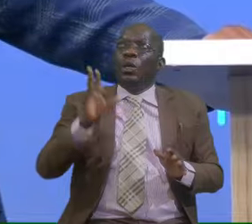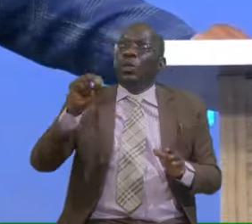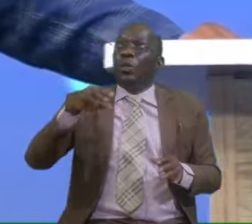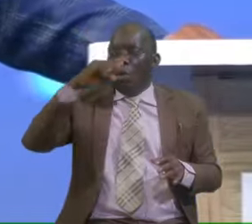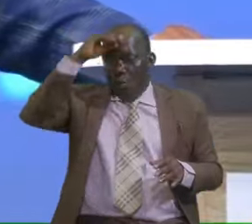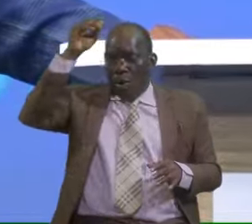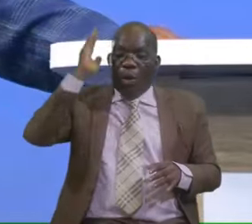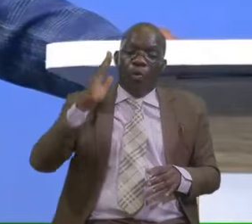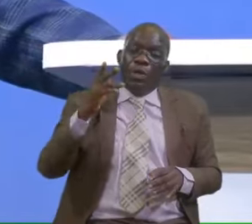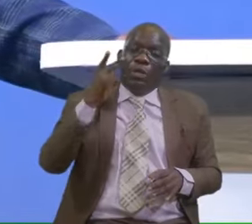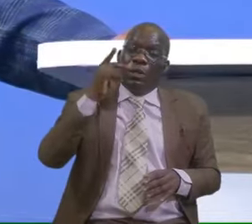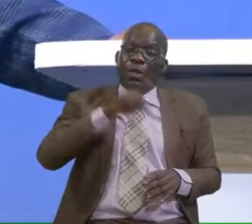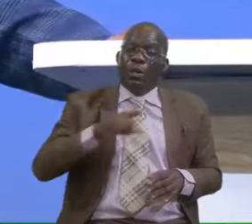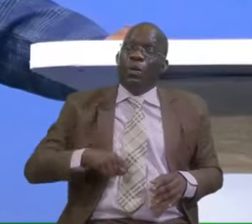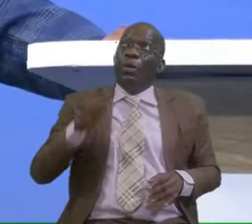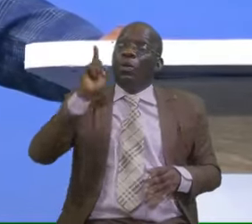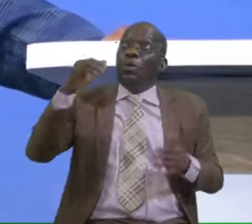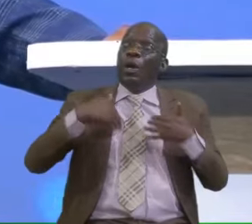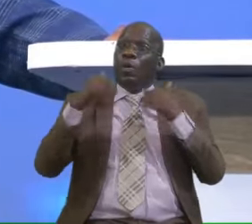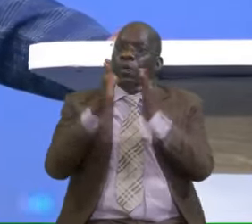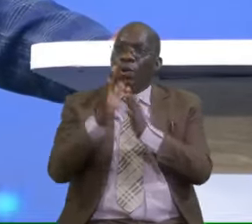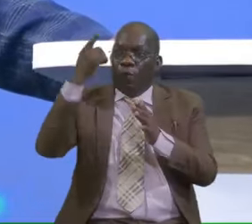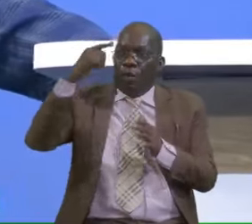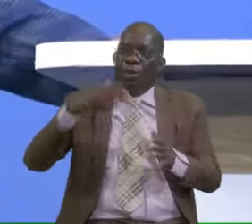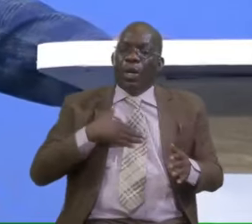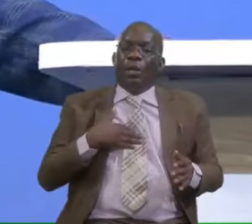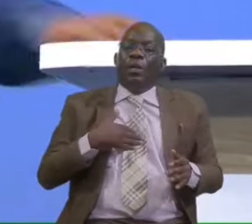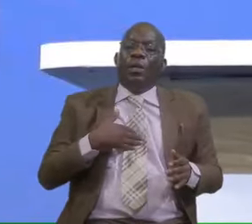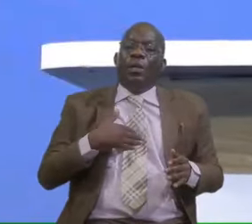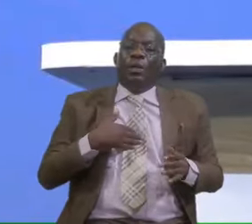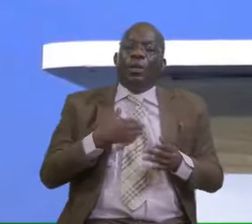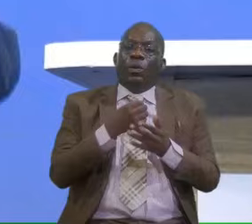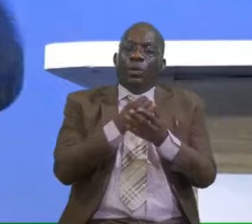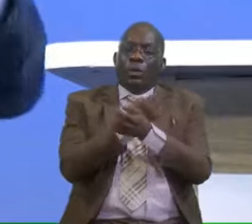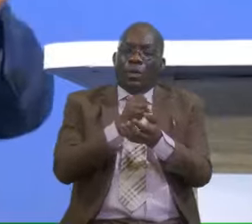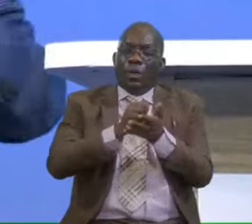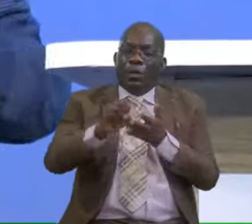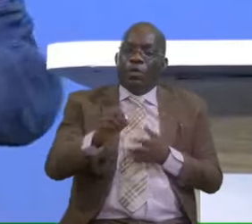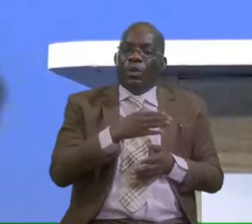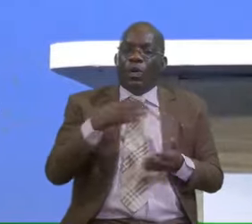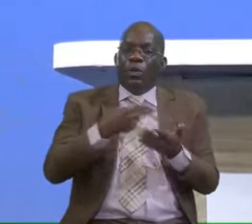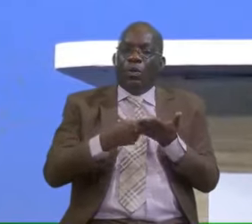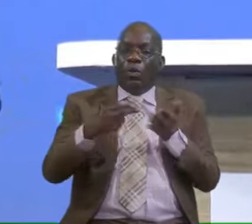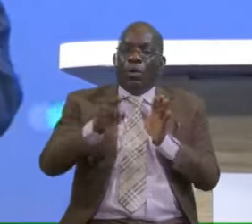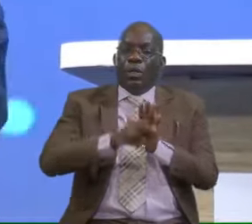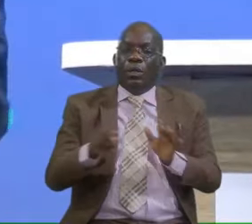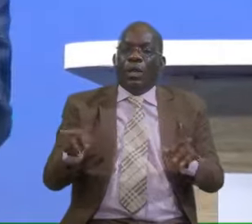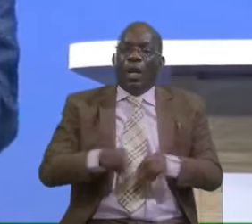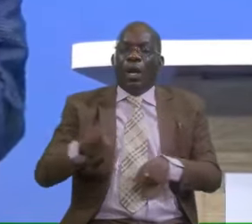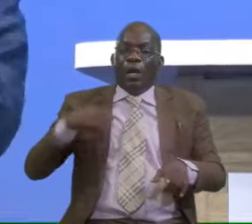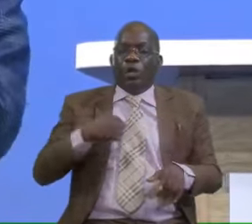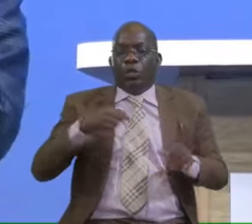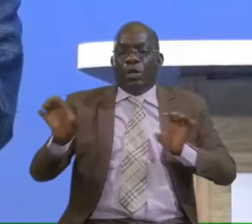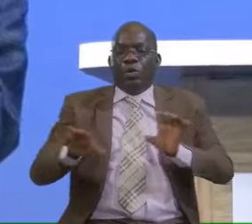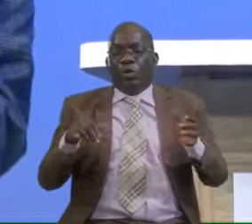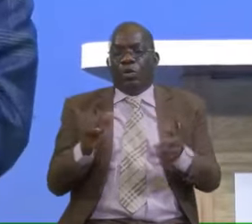my sanctification and holiness. Sanctify me, purify me. While we're doing all this, then as